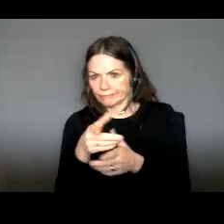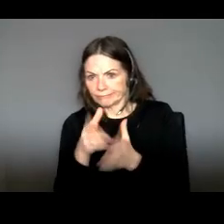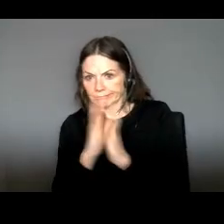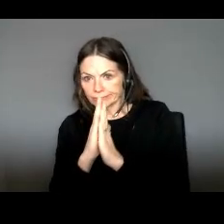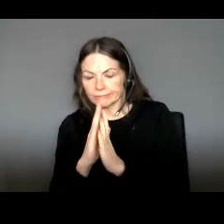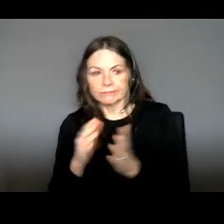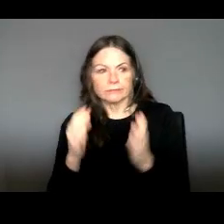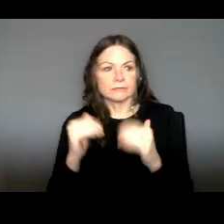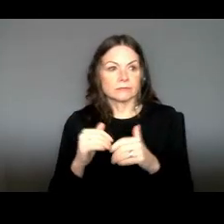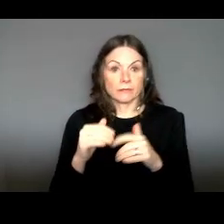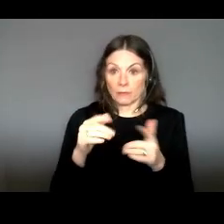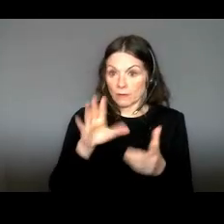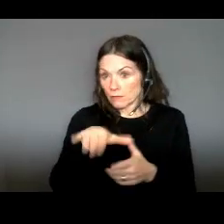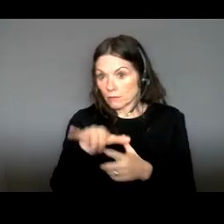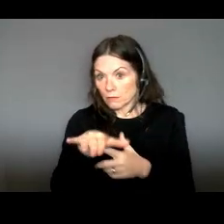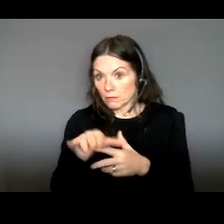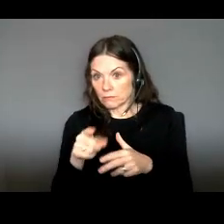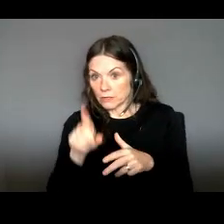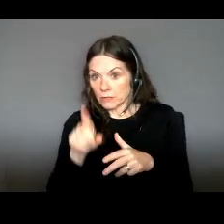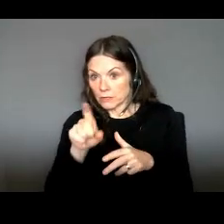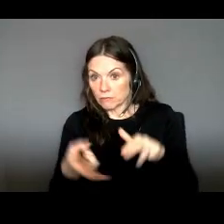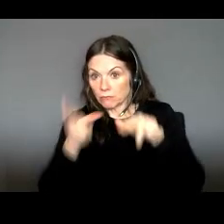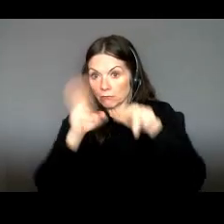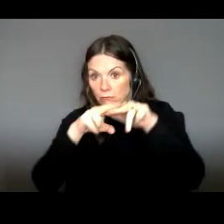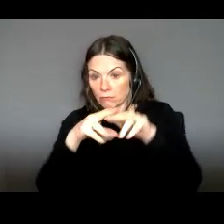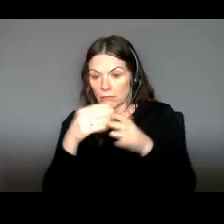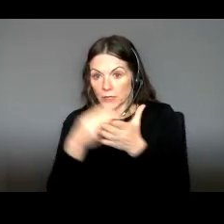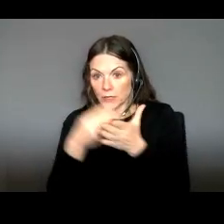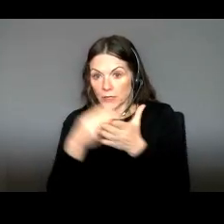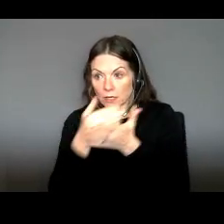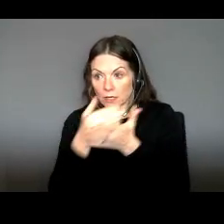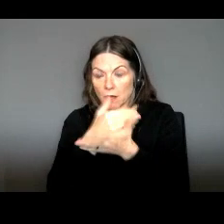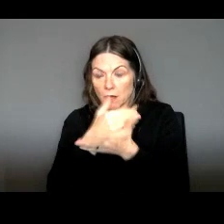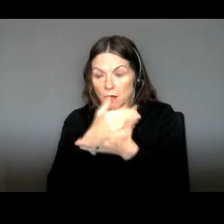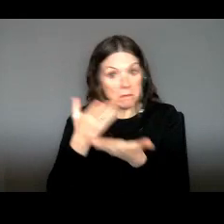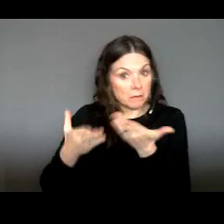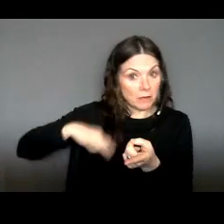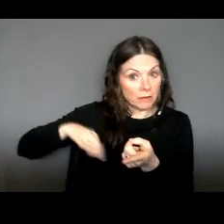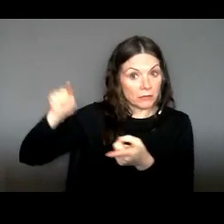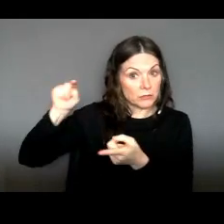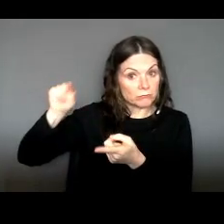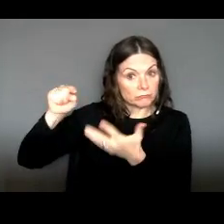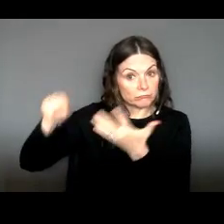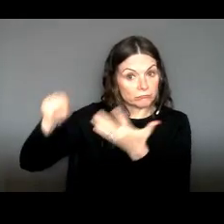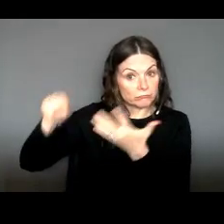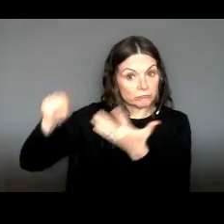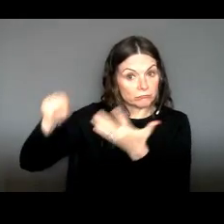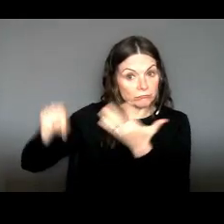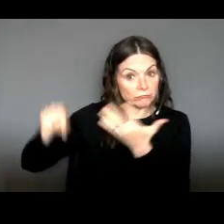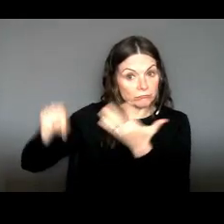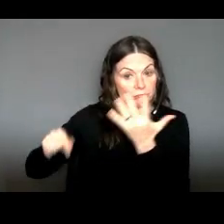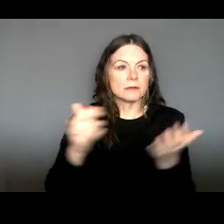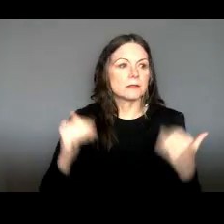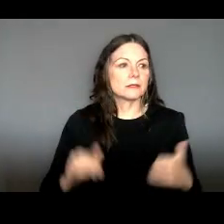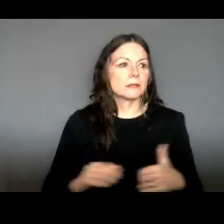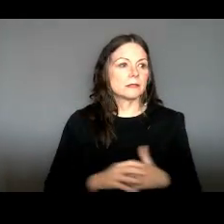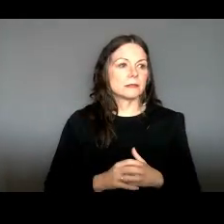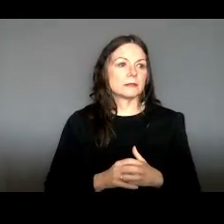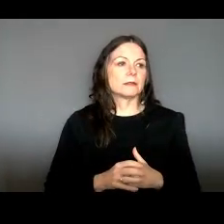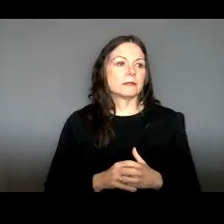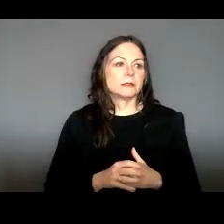for increased income and share that there might be benefits that can help individuals.